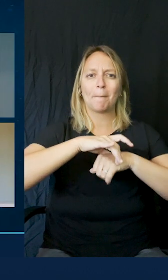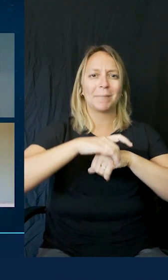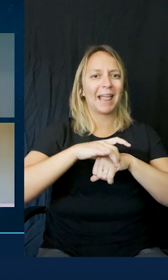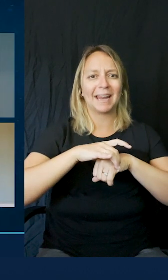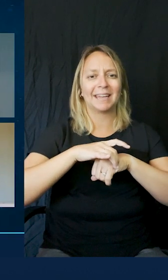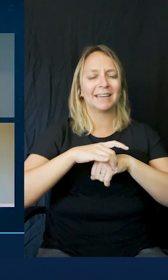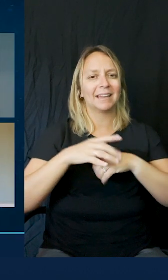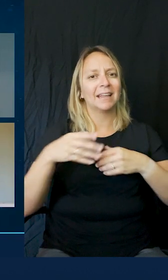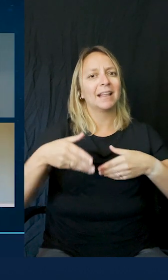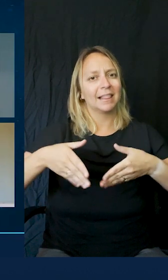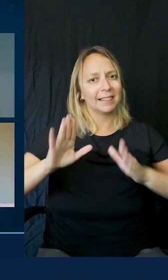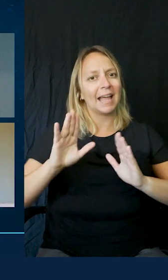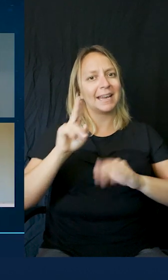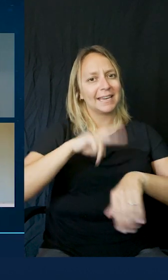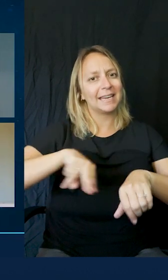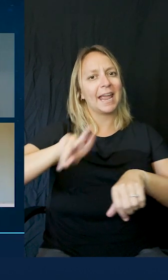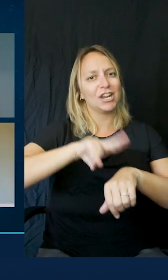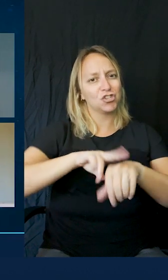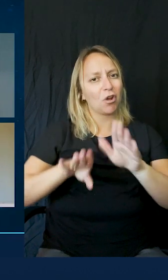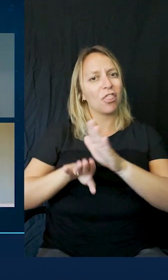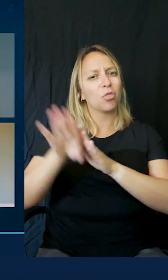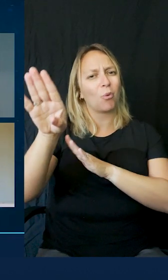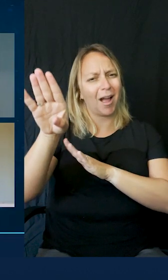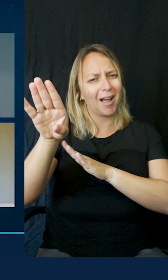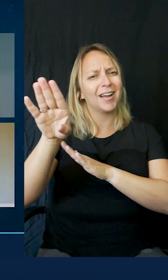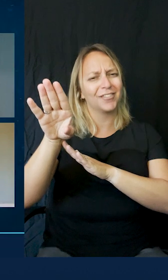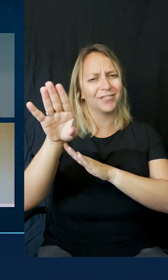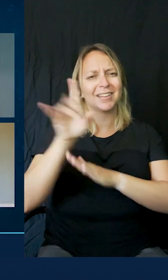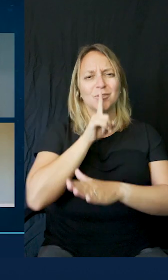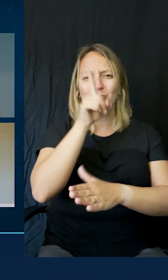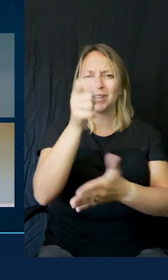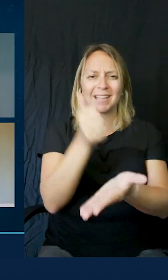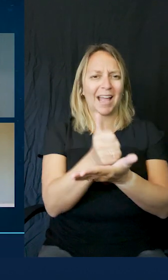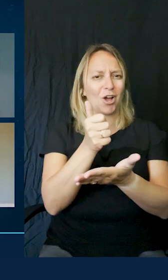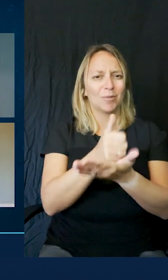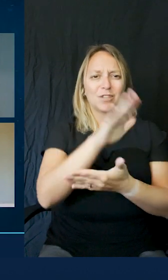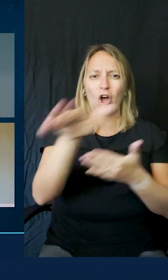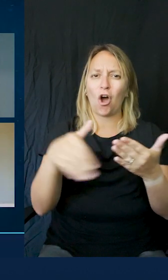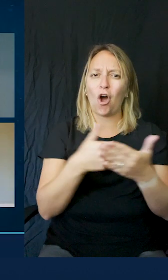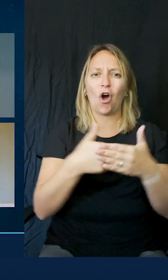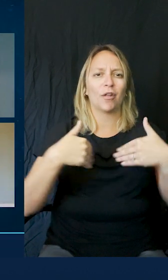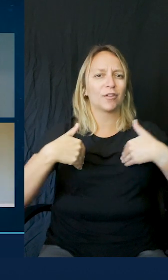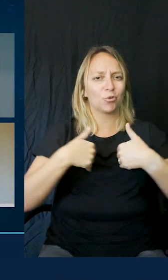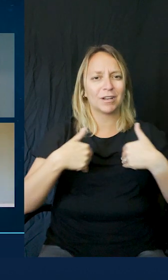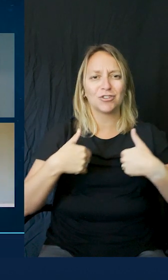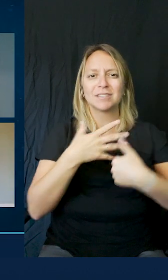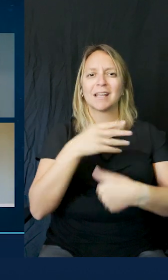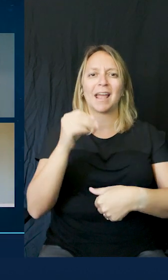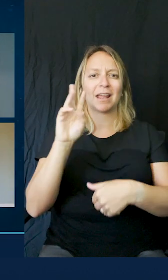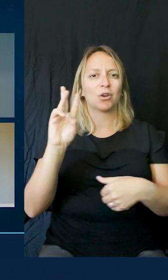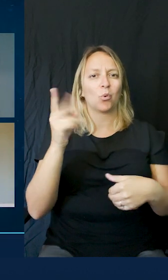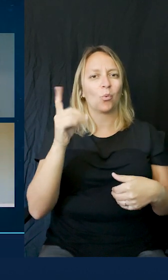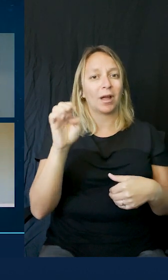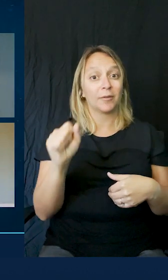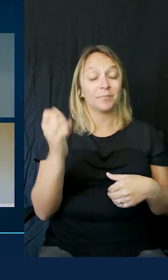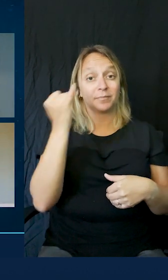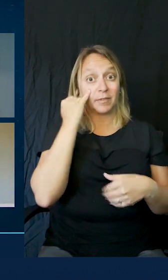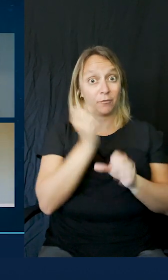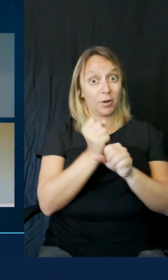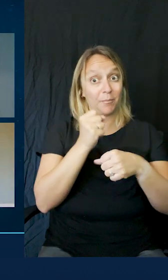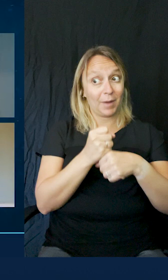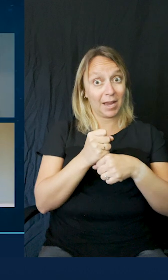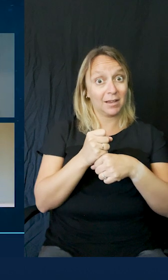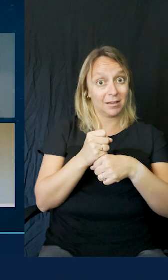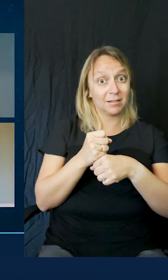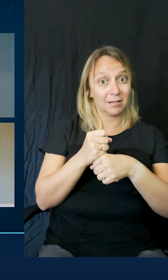room to nature, because it really helps all of the critters and the whales. So if we make space for them